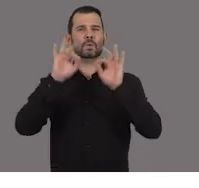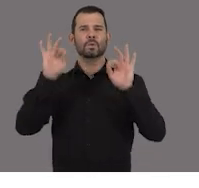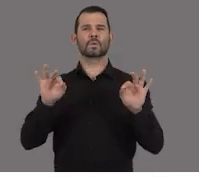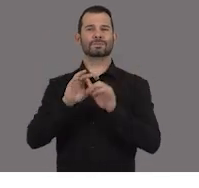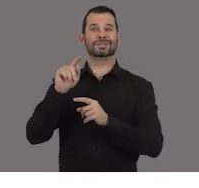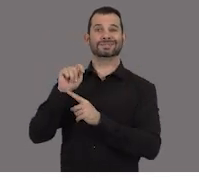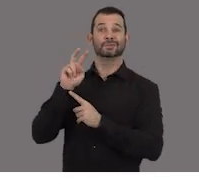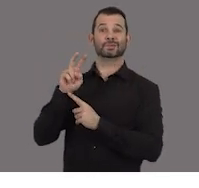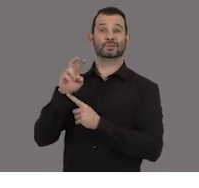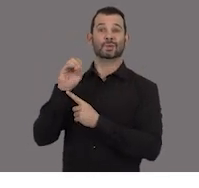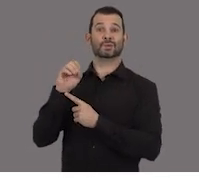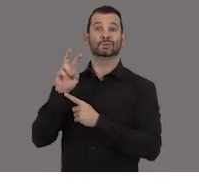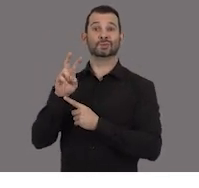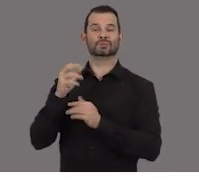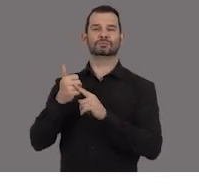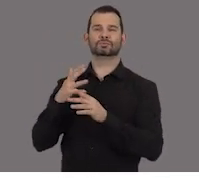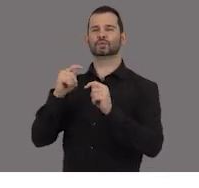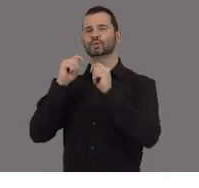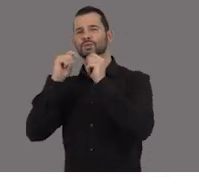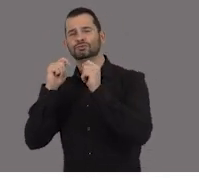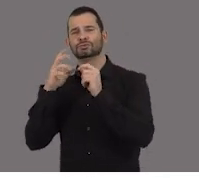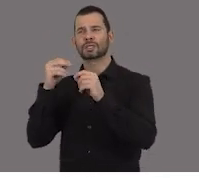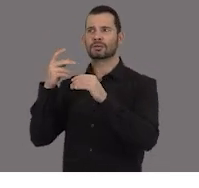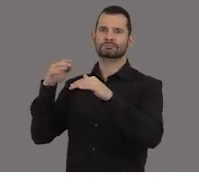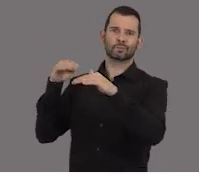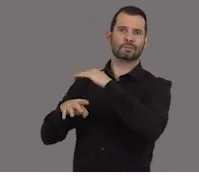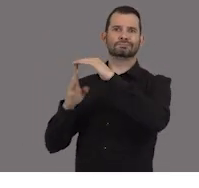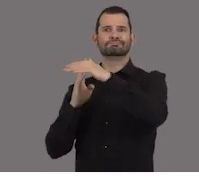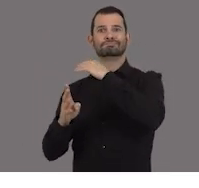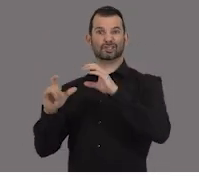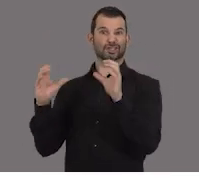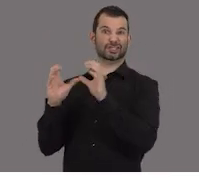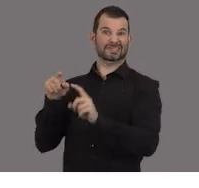school's administration so they can issue Form